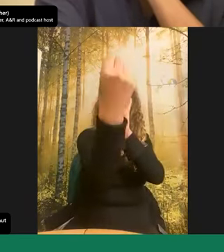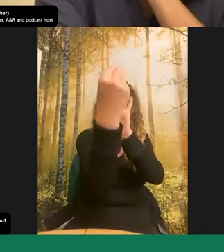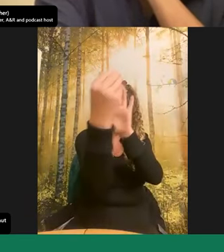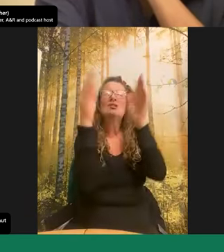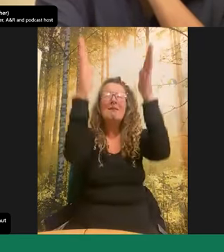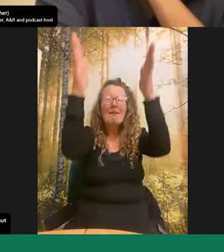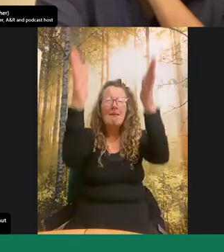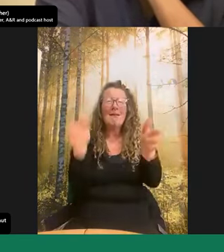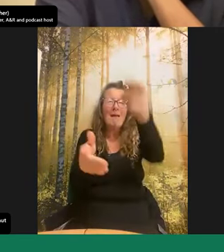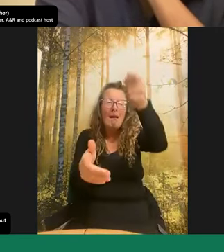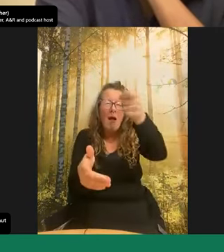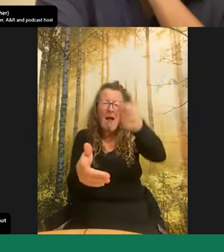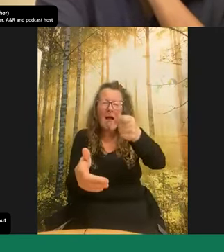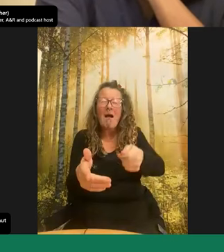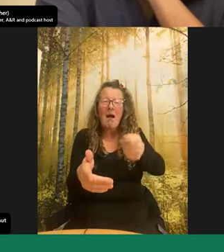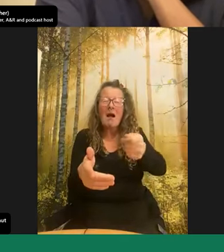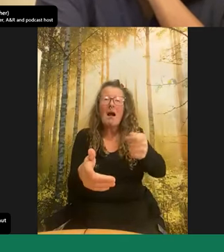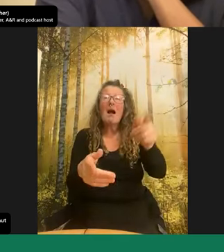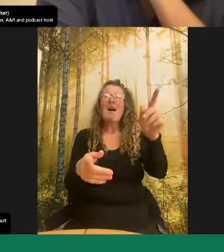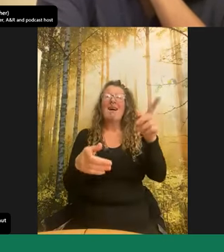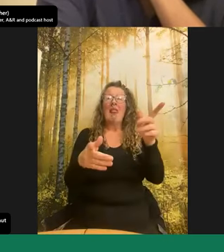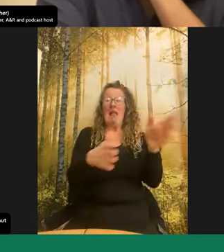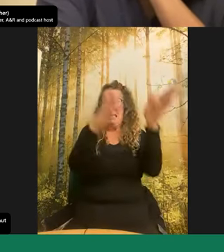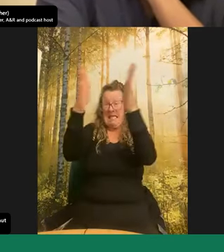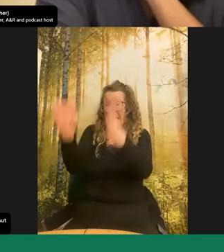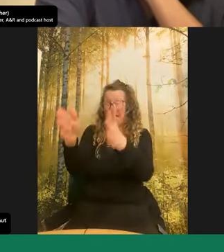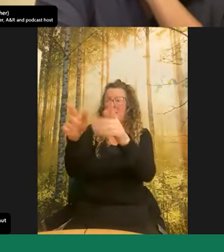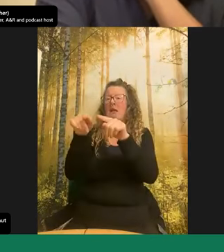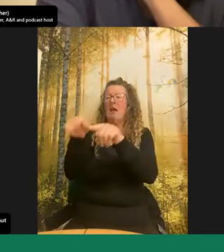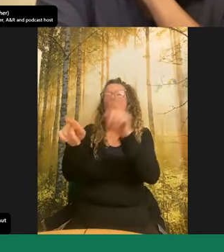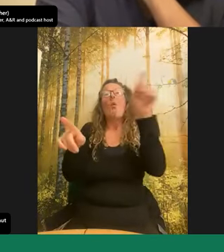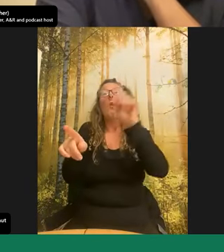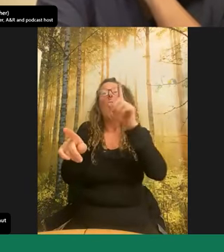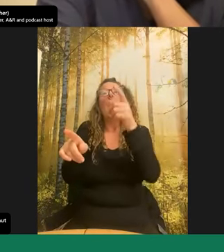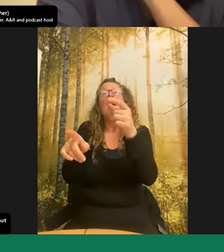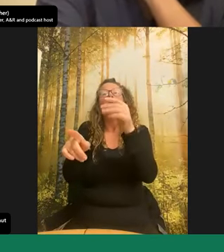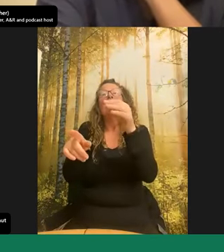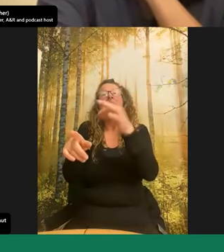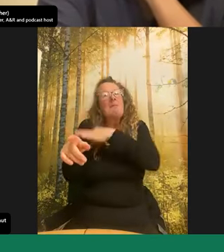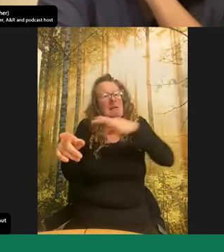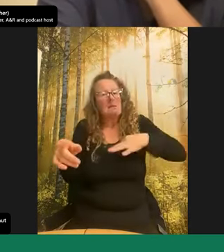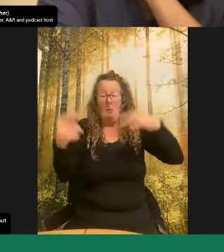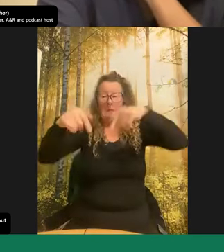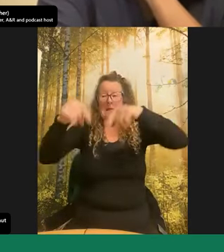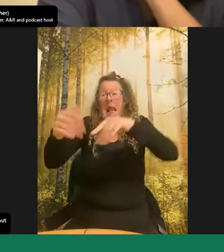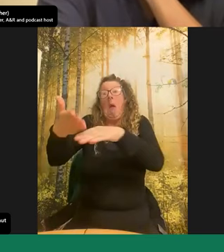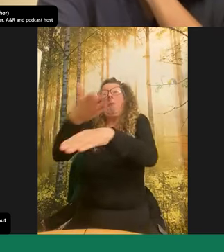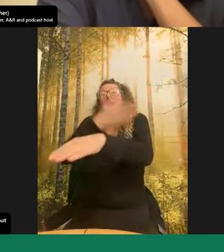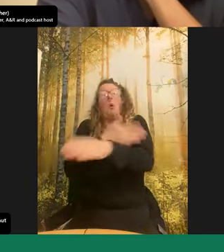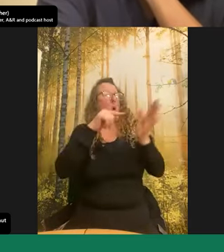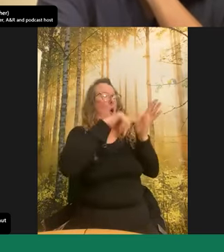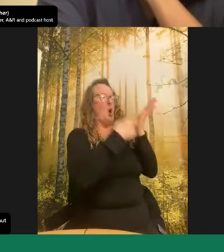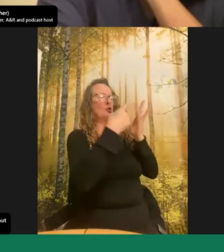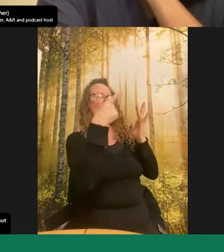like what medicines were here before the tropical medicines were synthesized, which was not very much, to be honest. So,